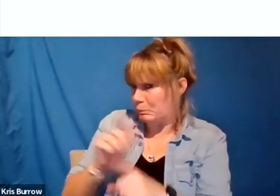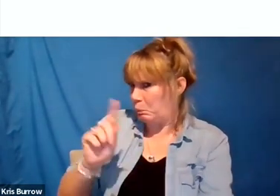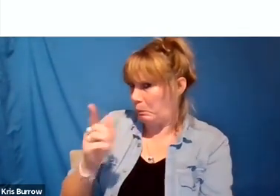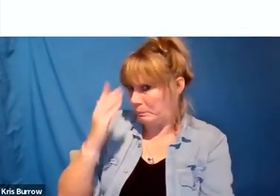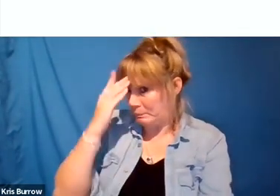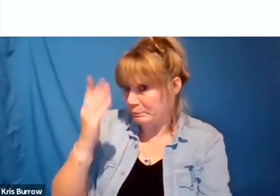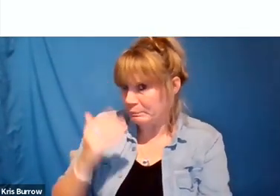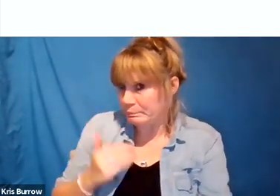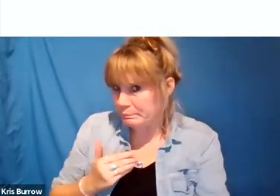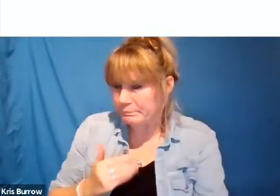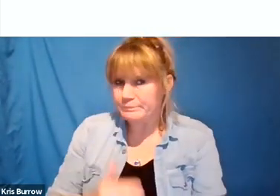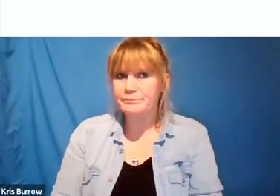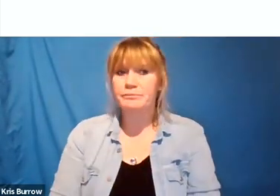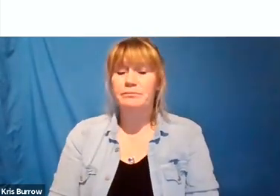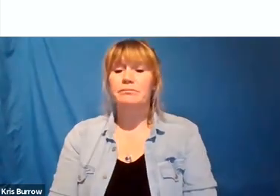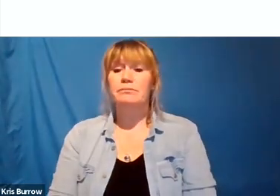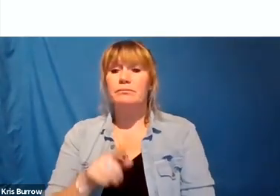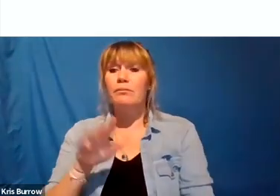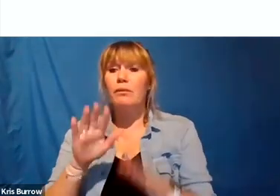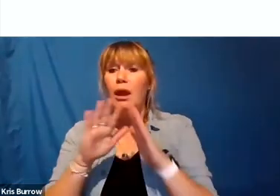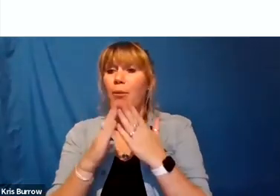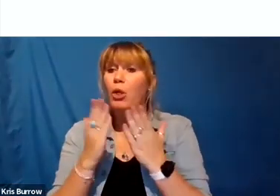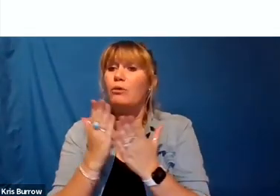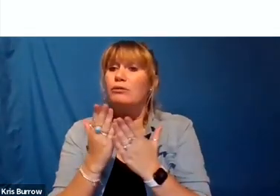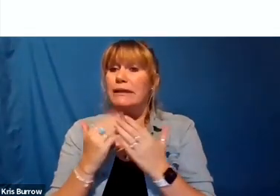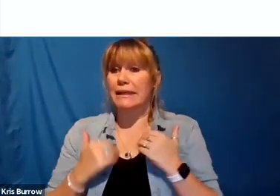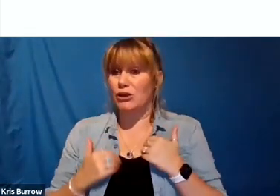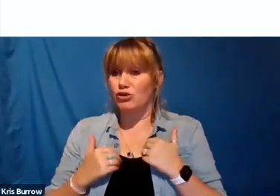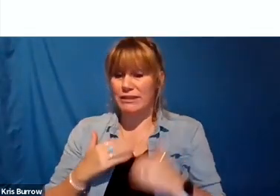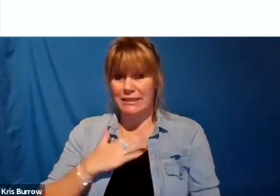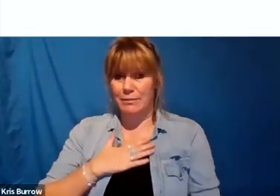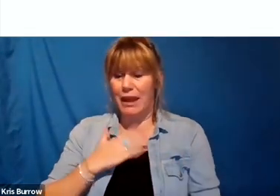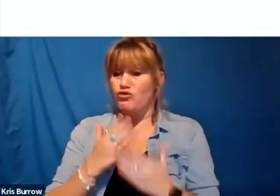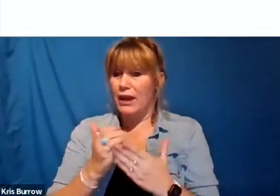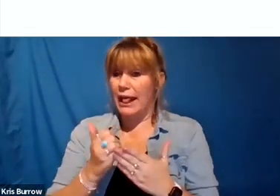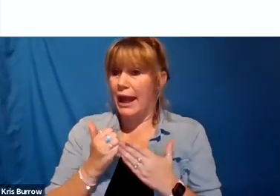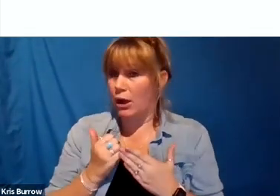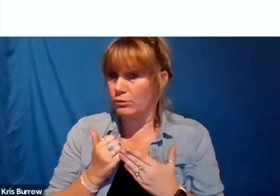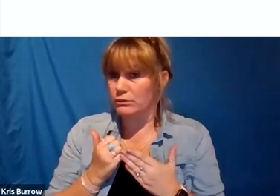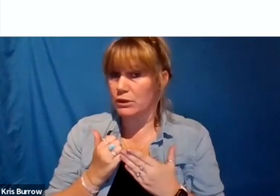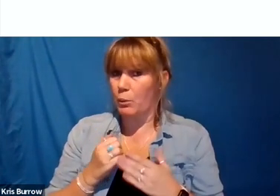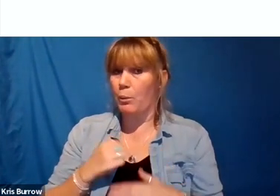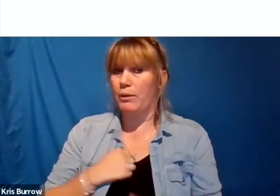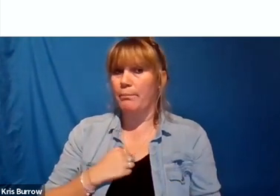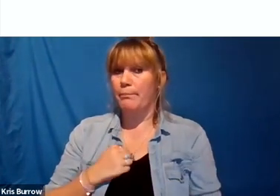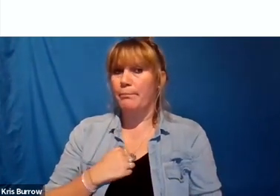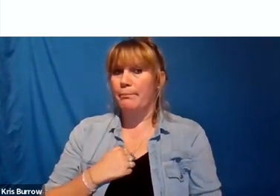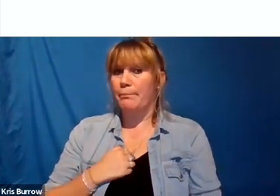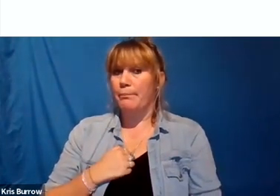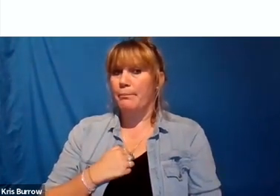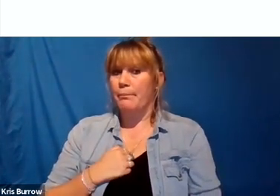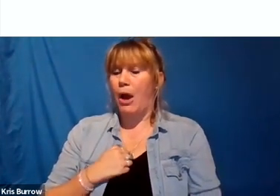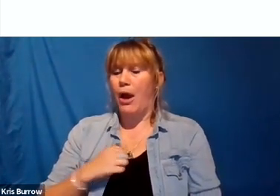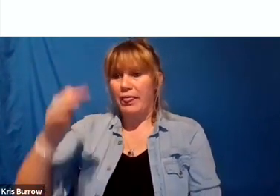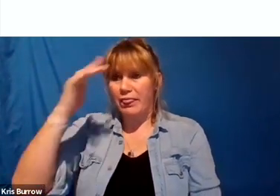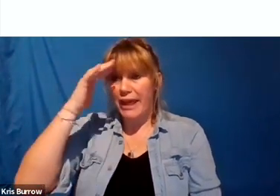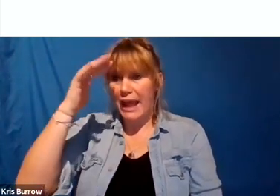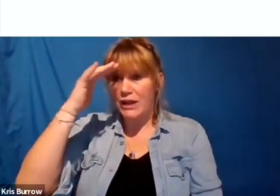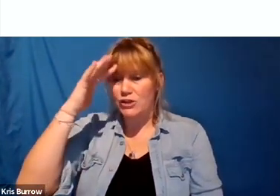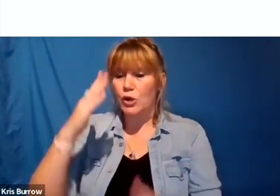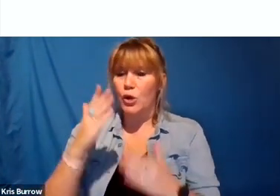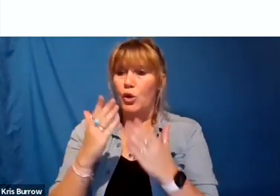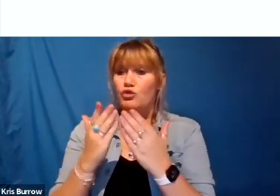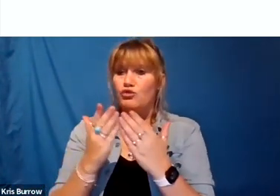So a book that was really interesting to me and really helped with my theoretical reading of Gothic